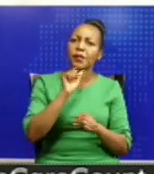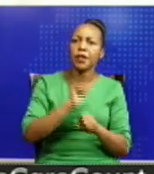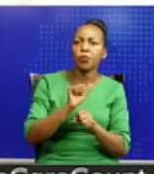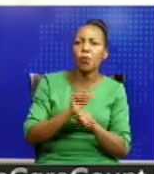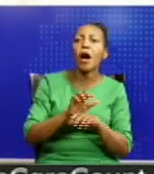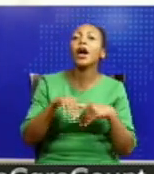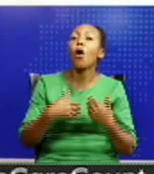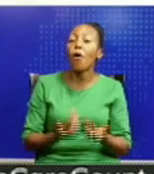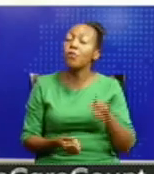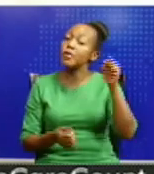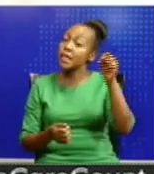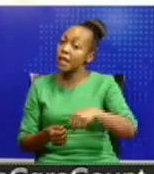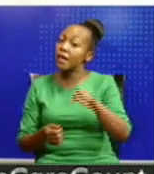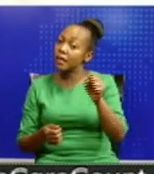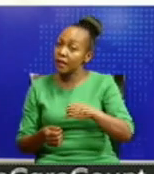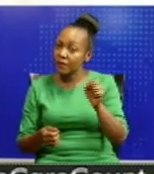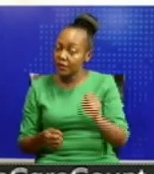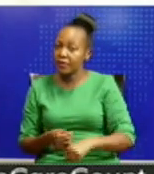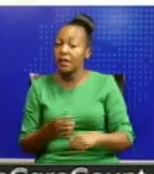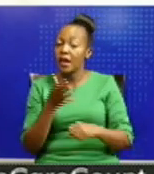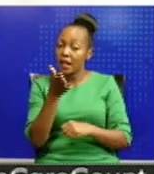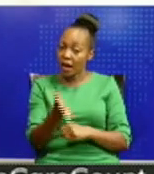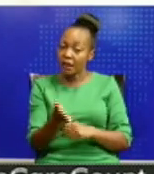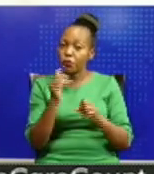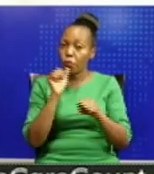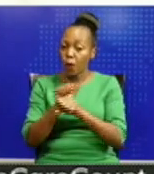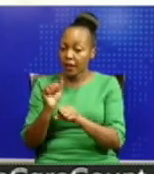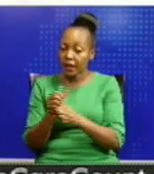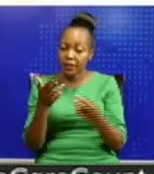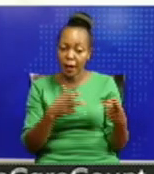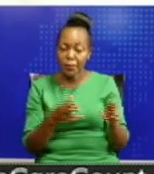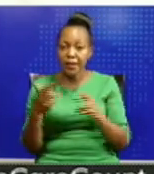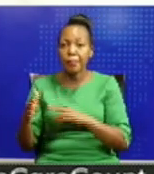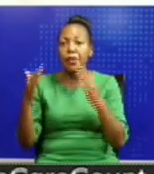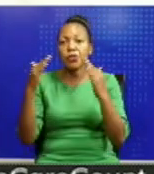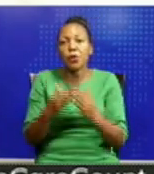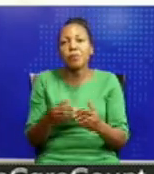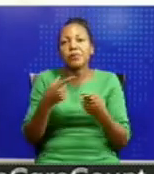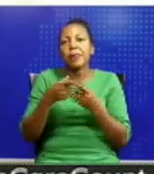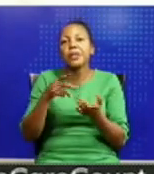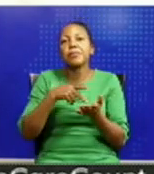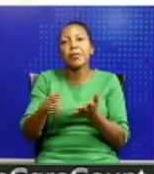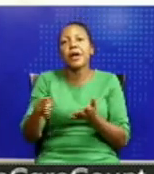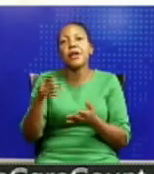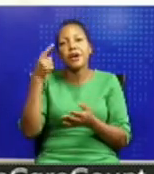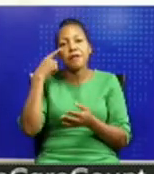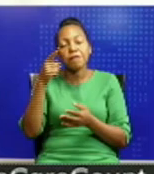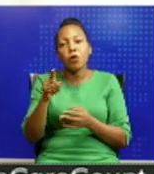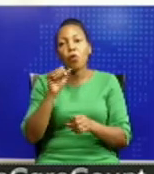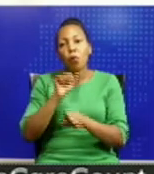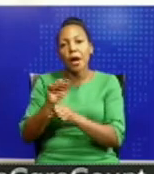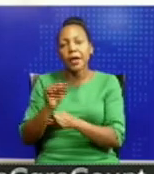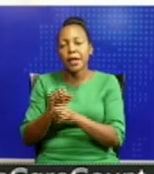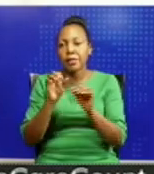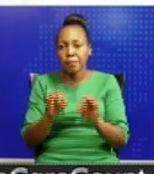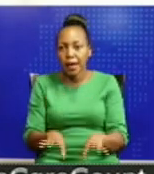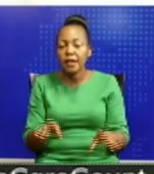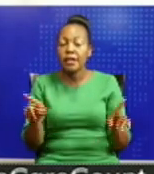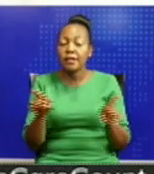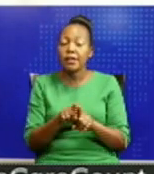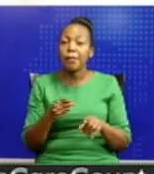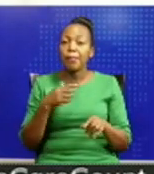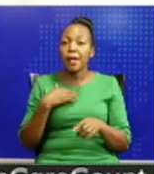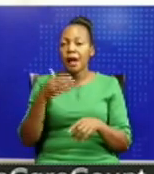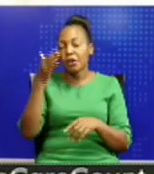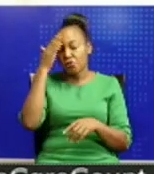this? Yes, you are very part and partial of it, but maybe I've been doing it without recognizing it. And I also